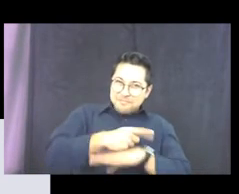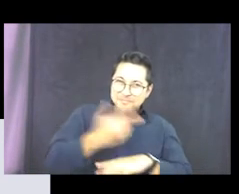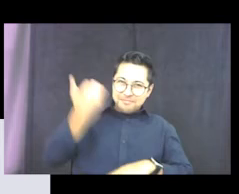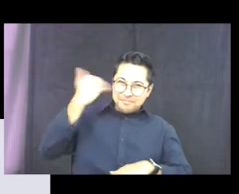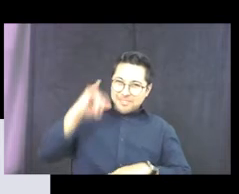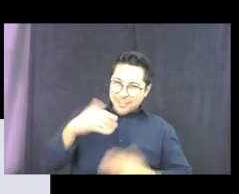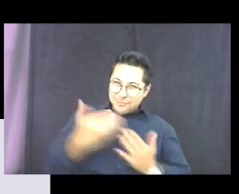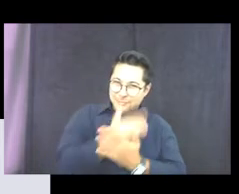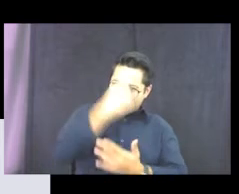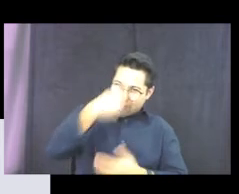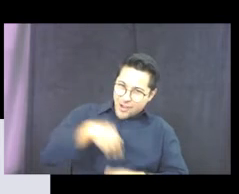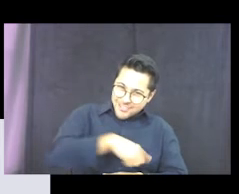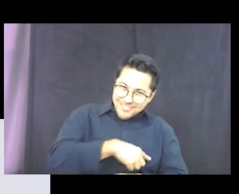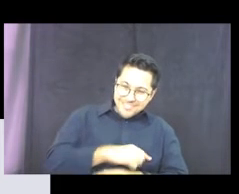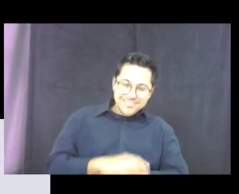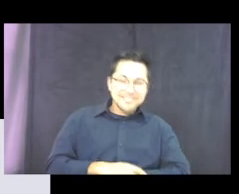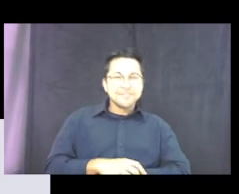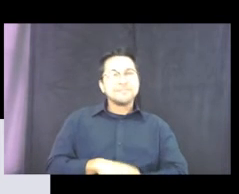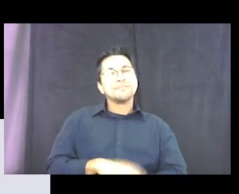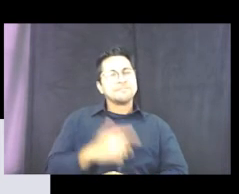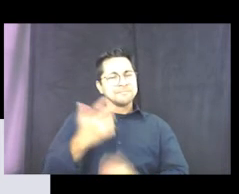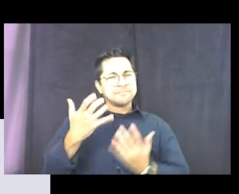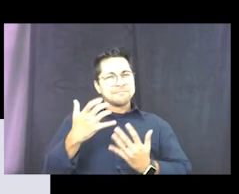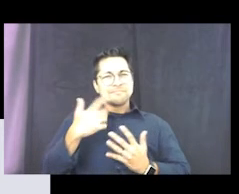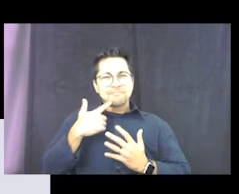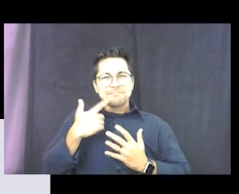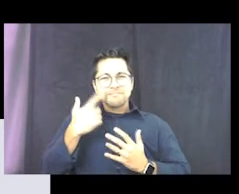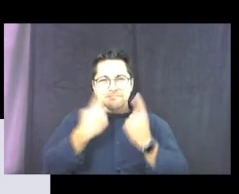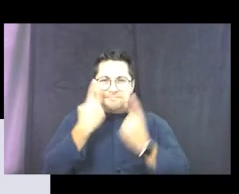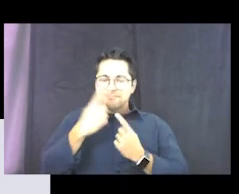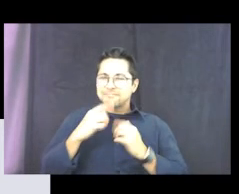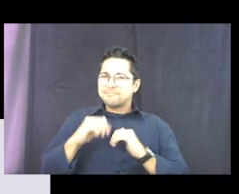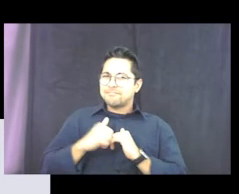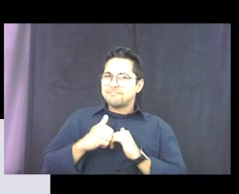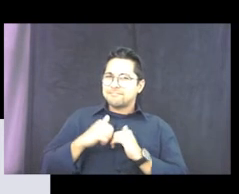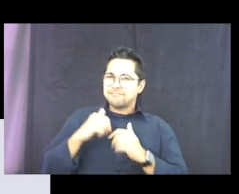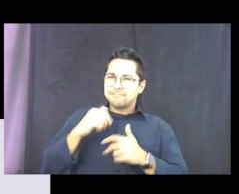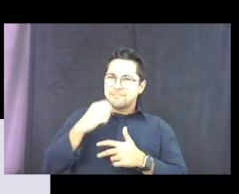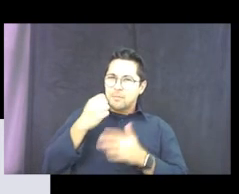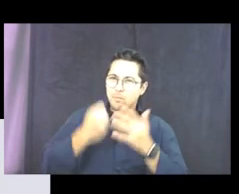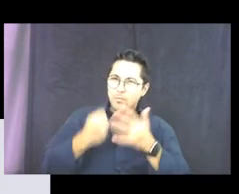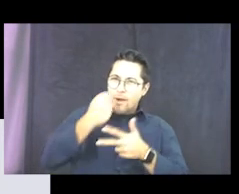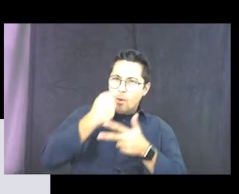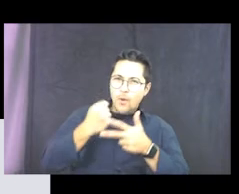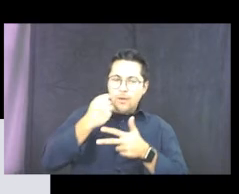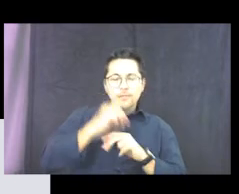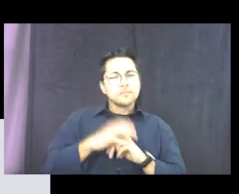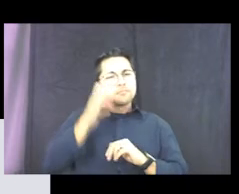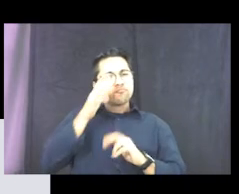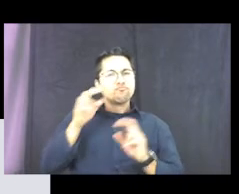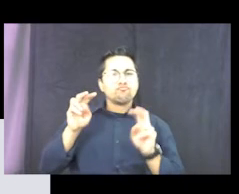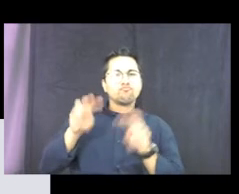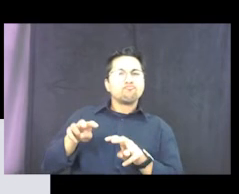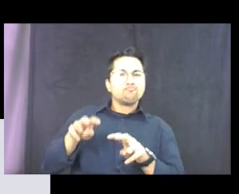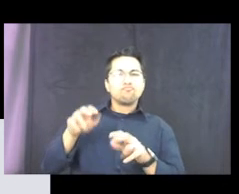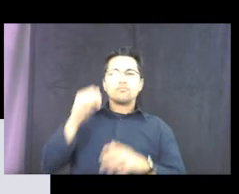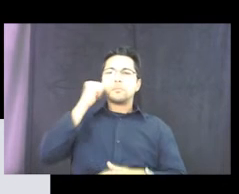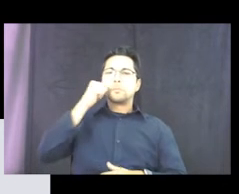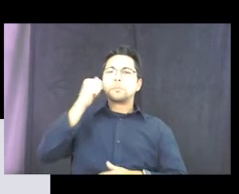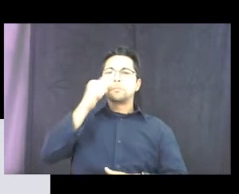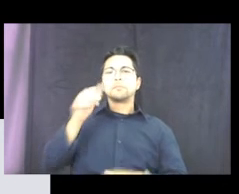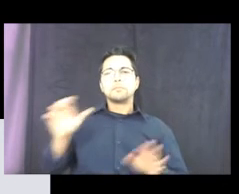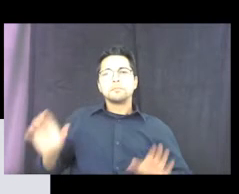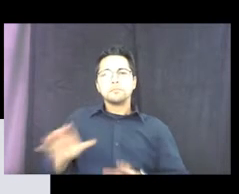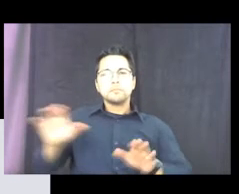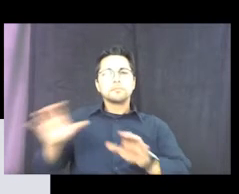for us? So I want you to think about what could those priorities be. let's start looking at some daily